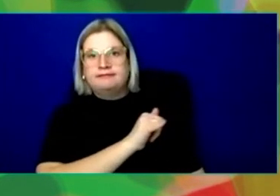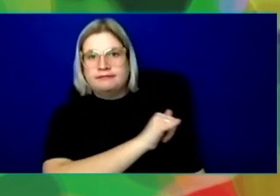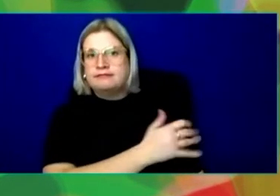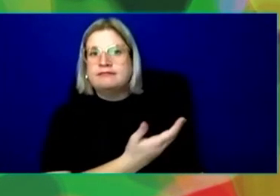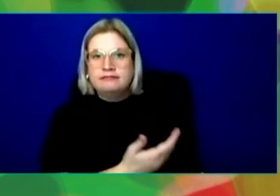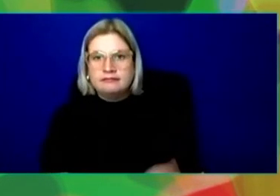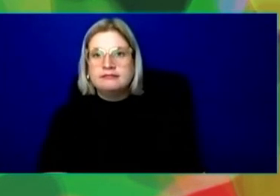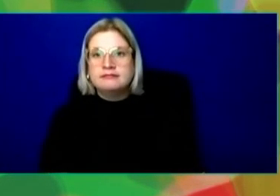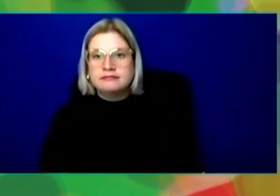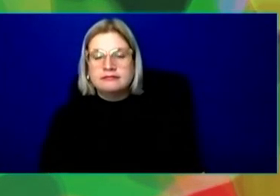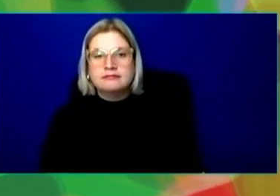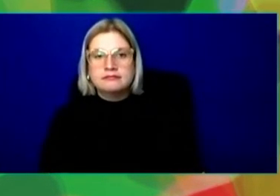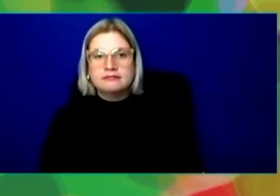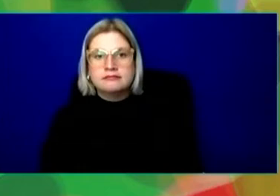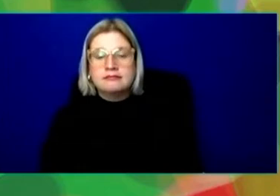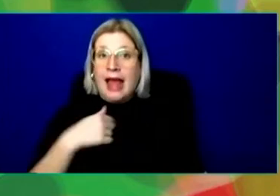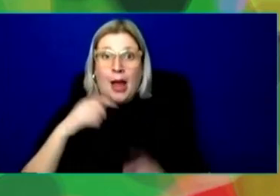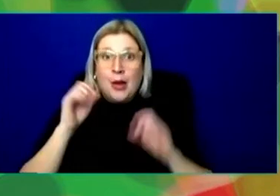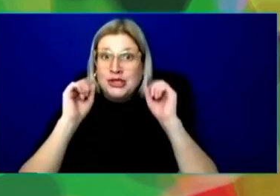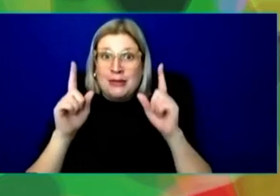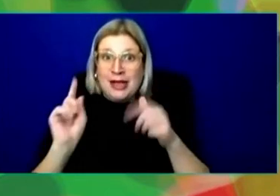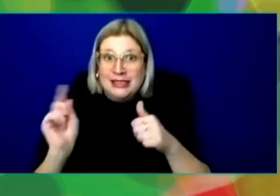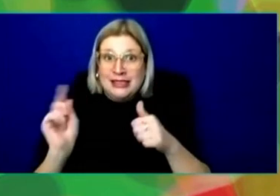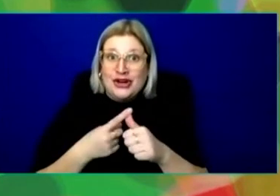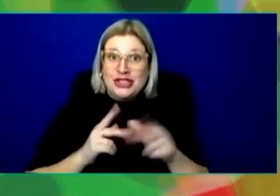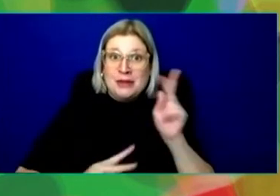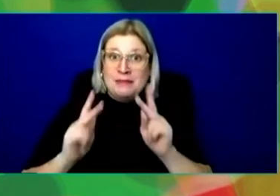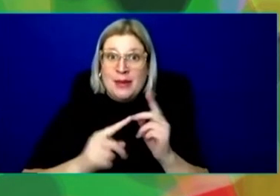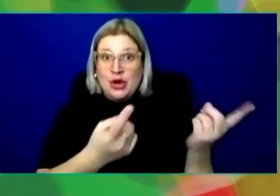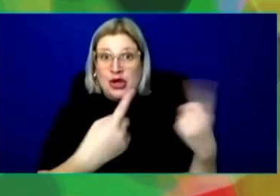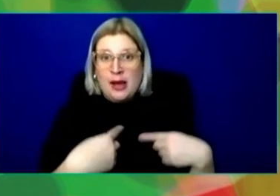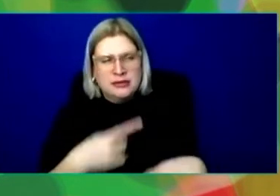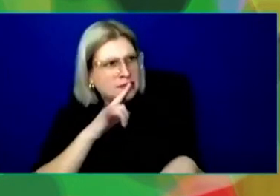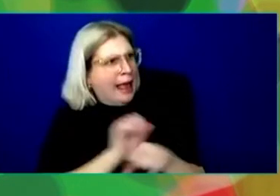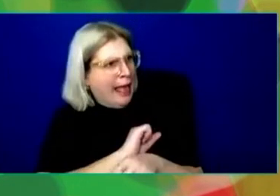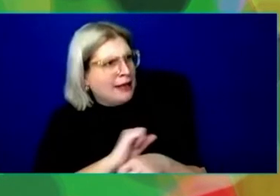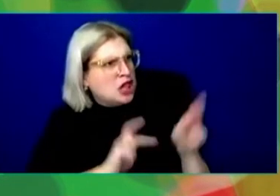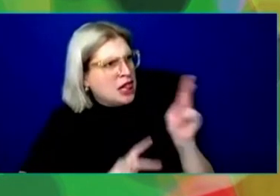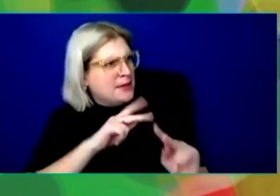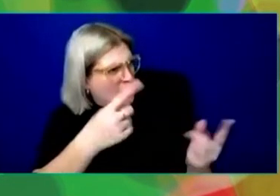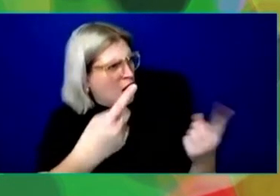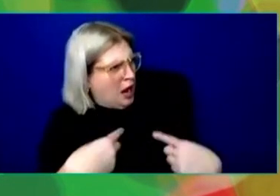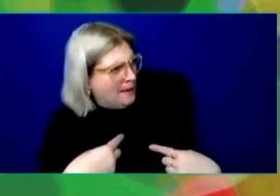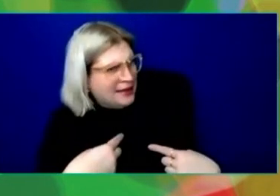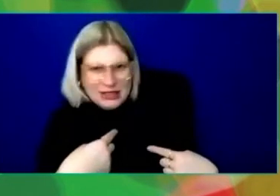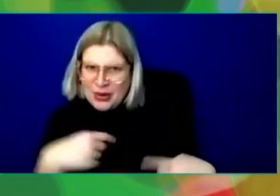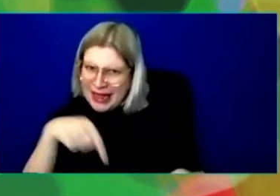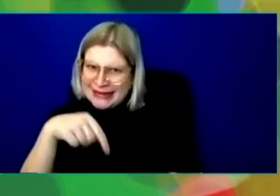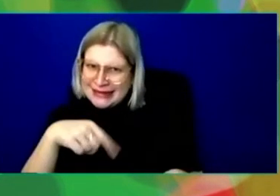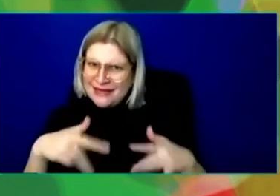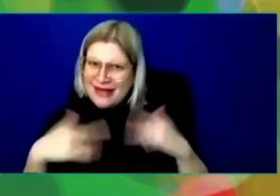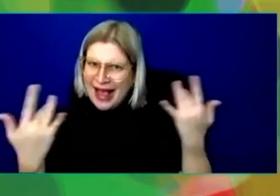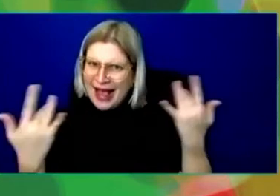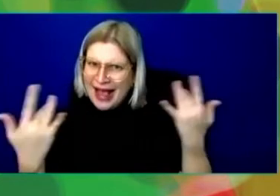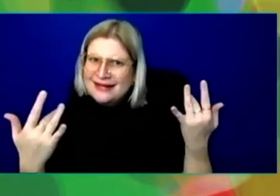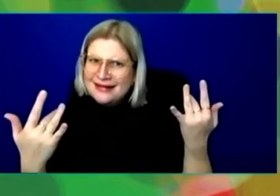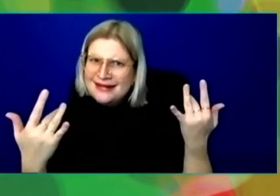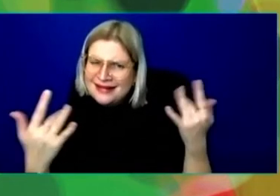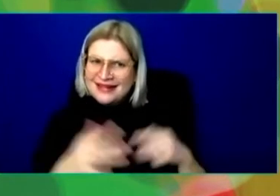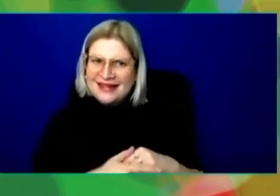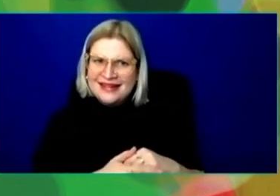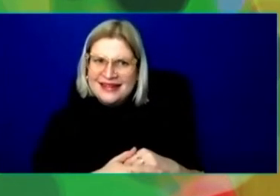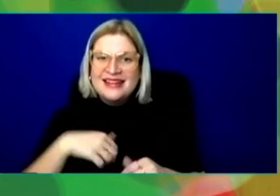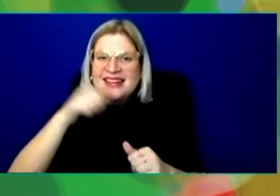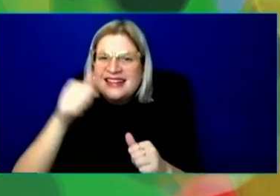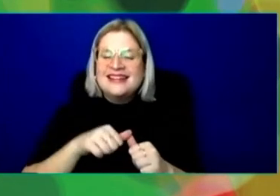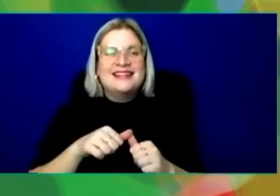I was just surprised that people were coming at first. I was like, wait a minute, there's actual people coming to the space. What, you know? And I remember